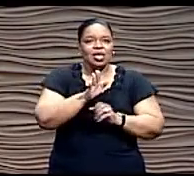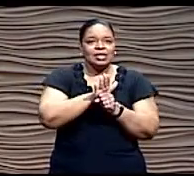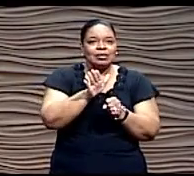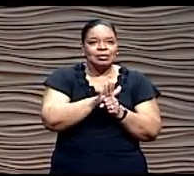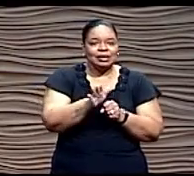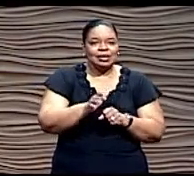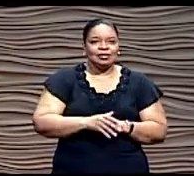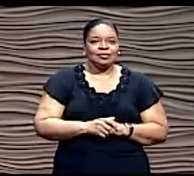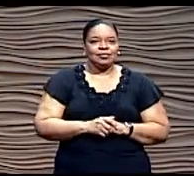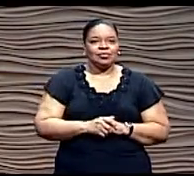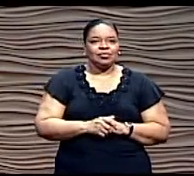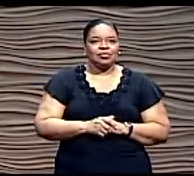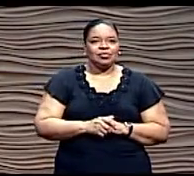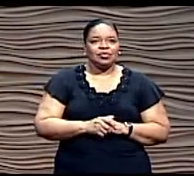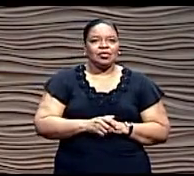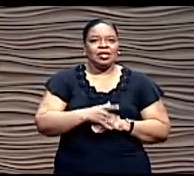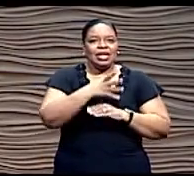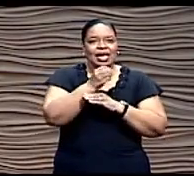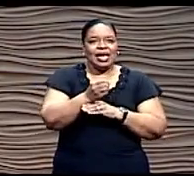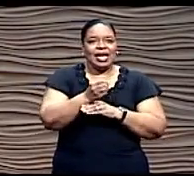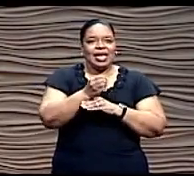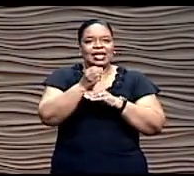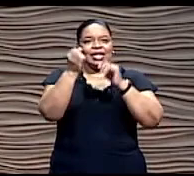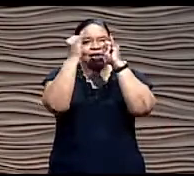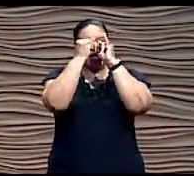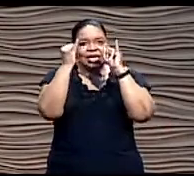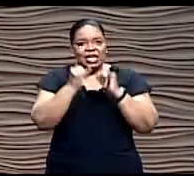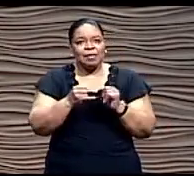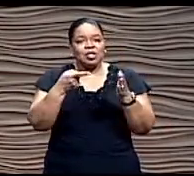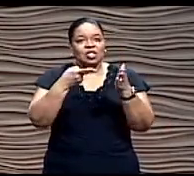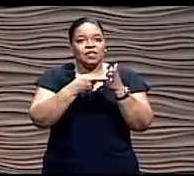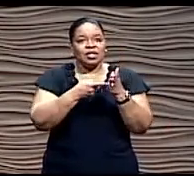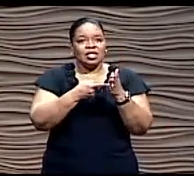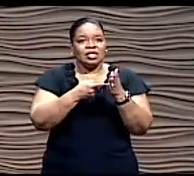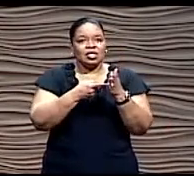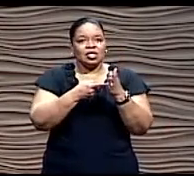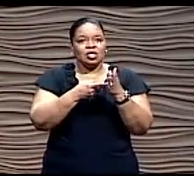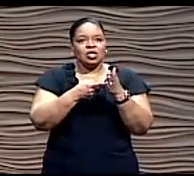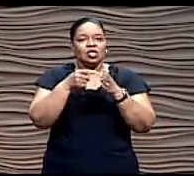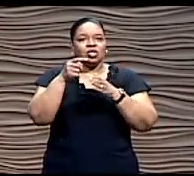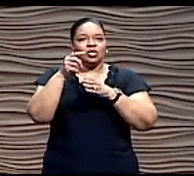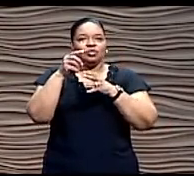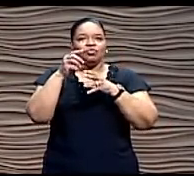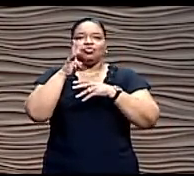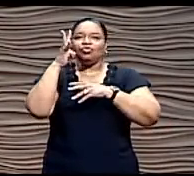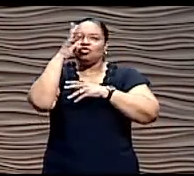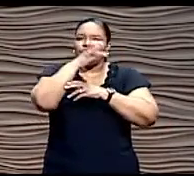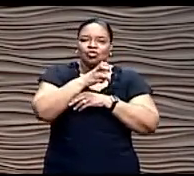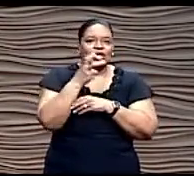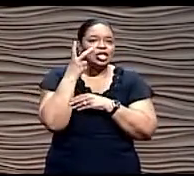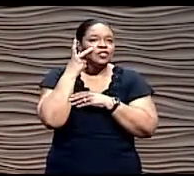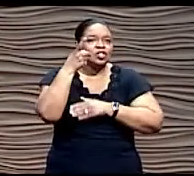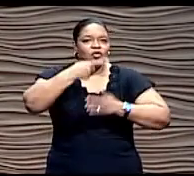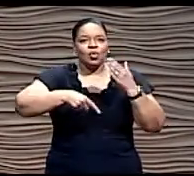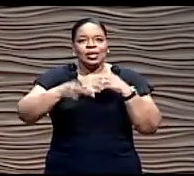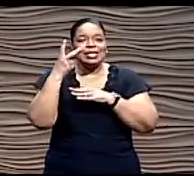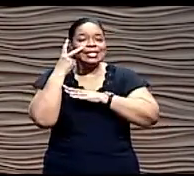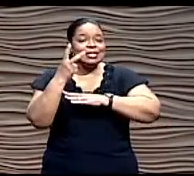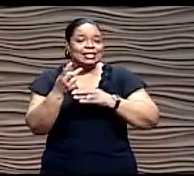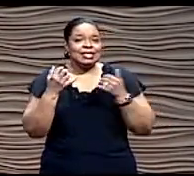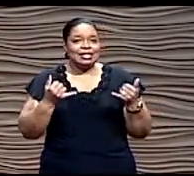completeness. And the image of this strange vision, of what we see of